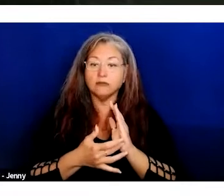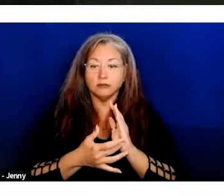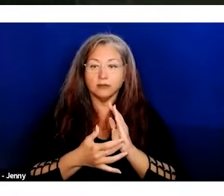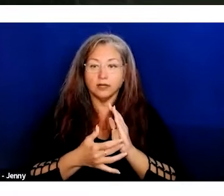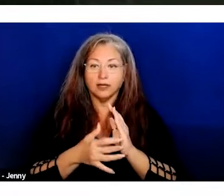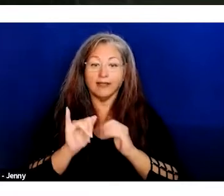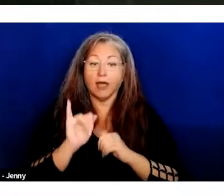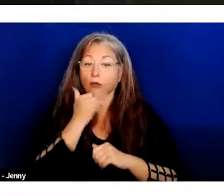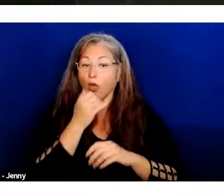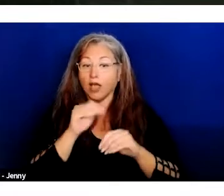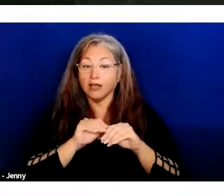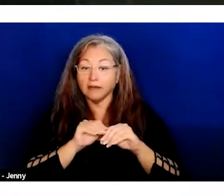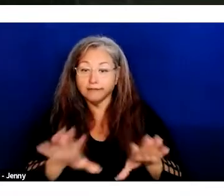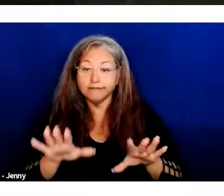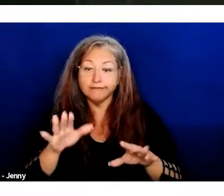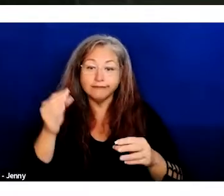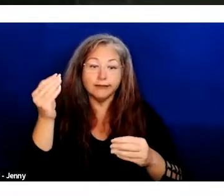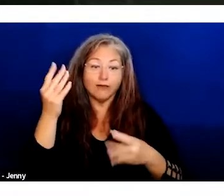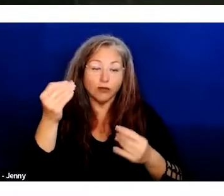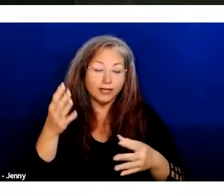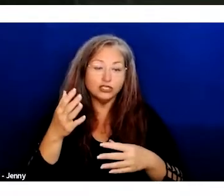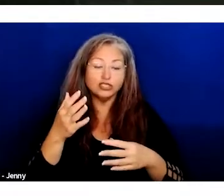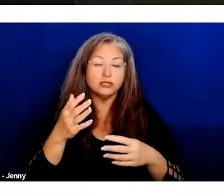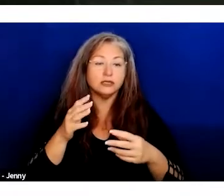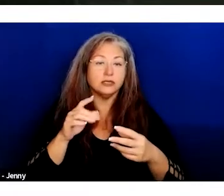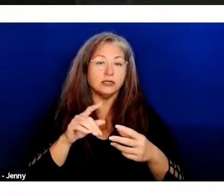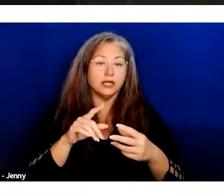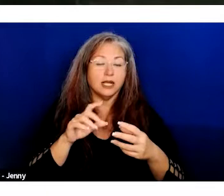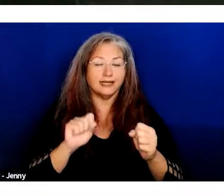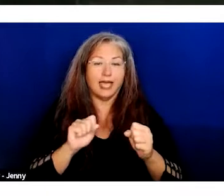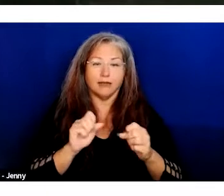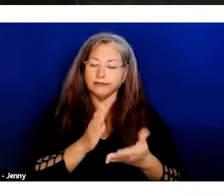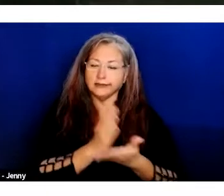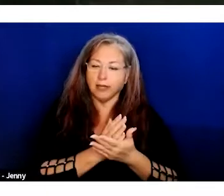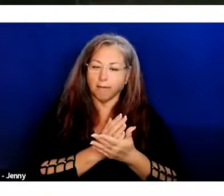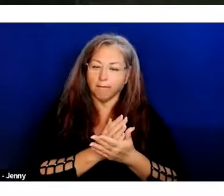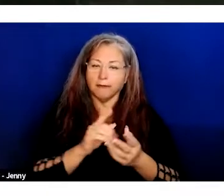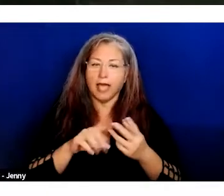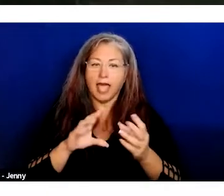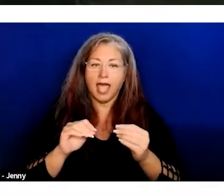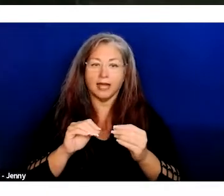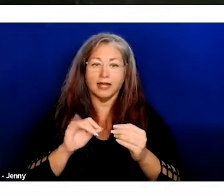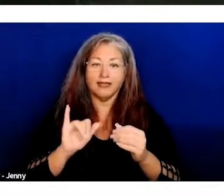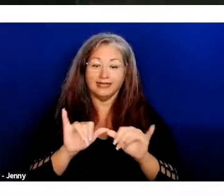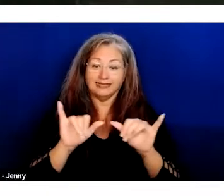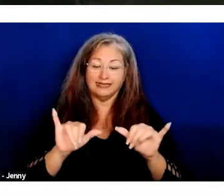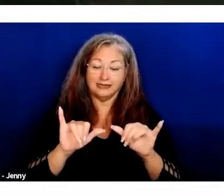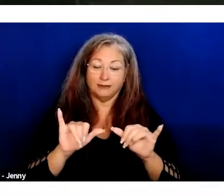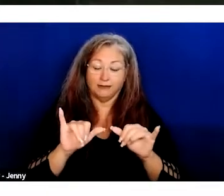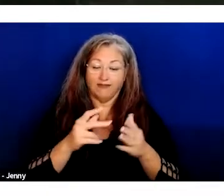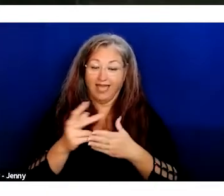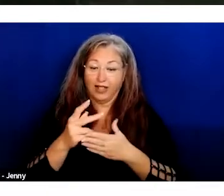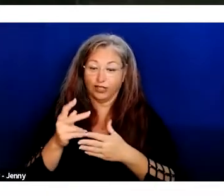of misinformation and disinformation and help dismantle some of the systemic failures of our digital media